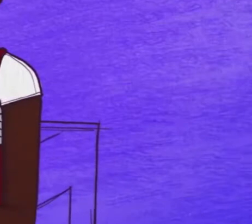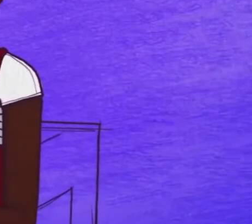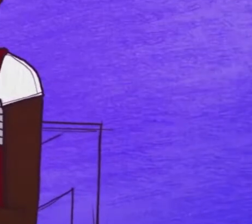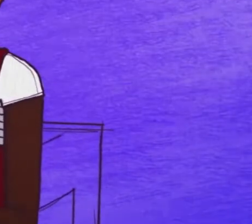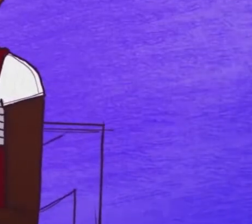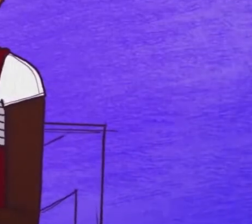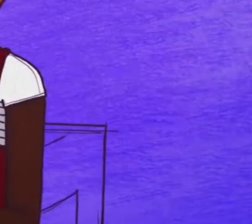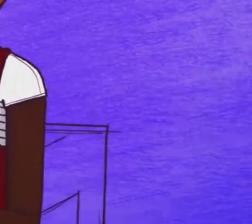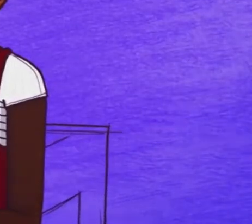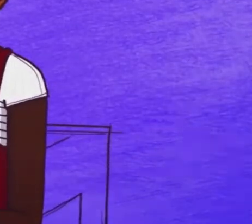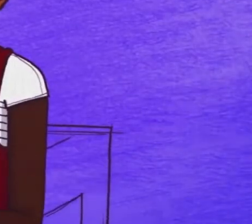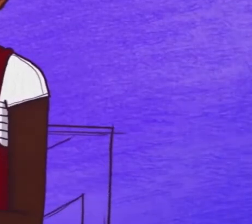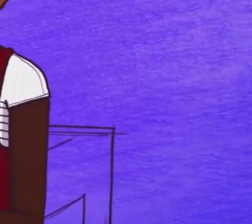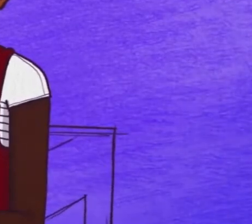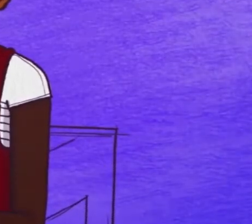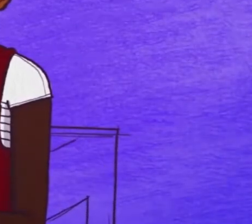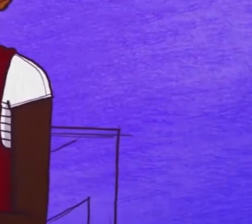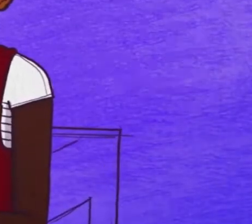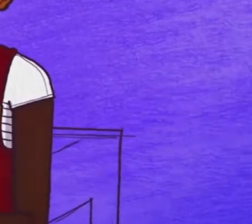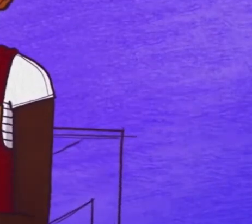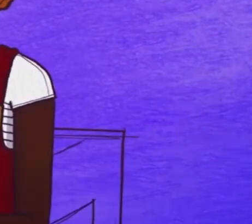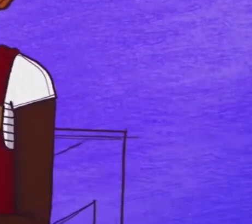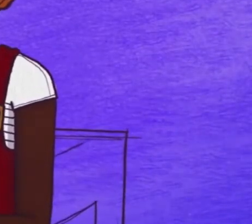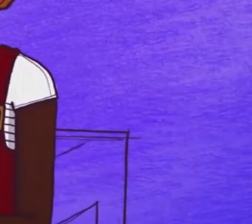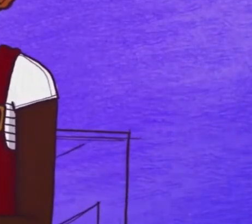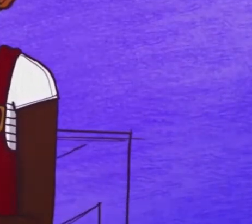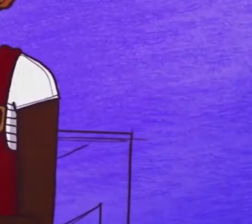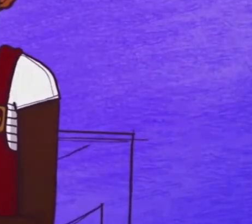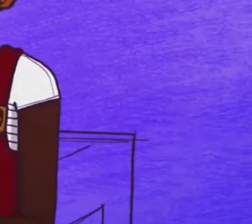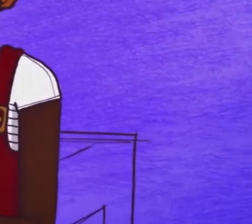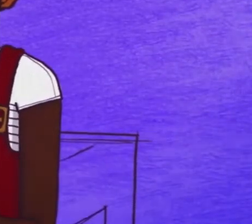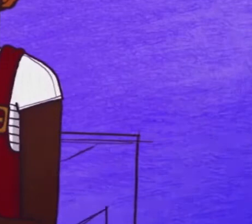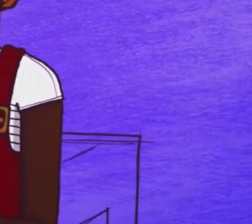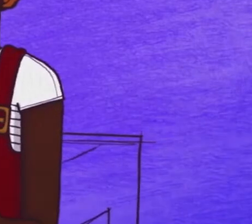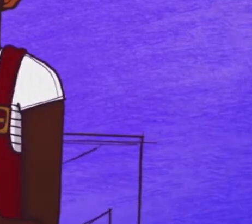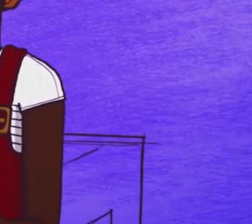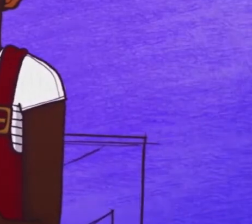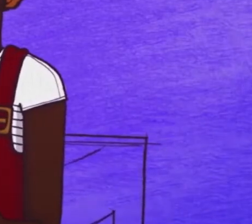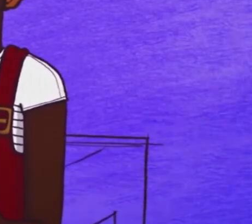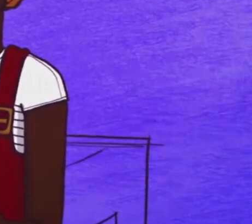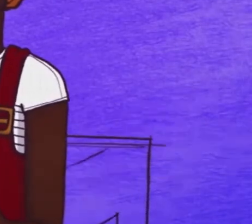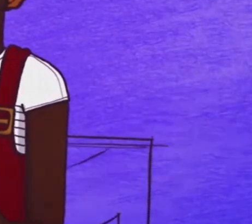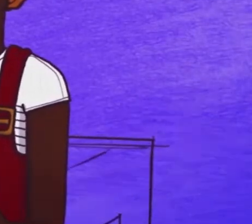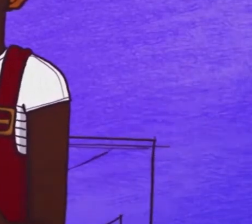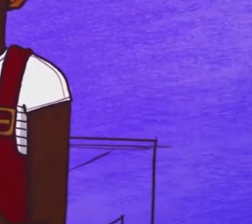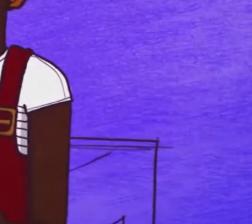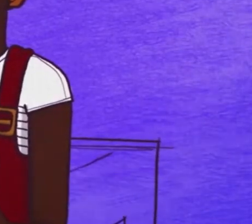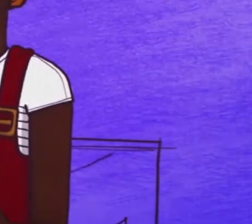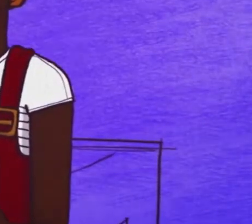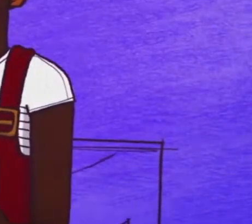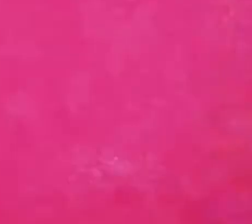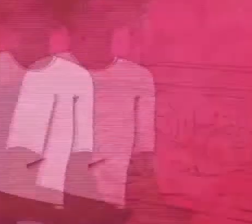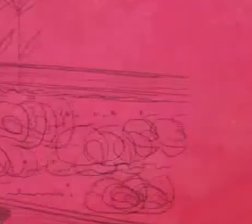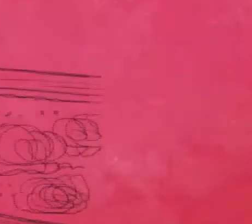voice matters. Our vote matters. But Oregon's data doesn't show the strength of our Black voter